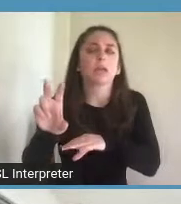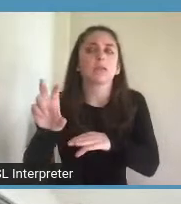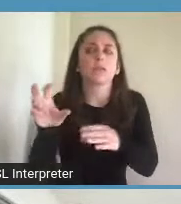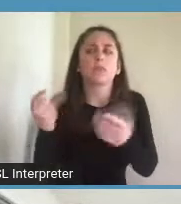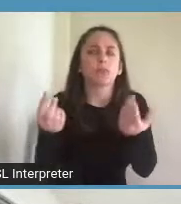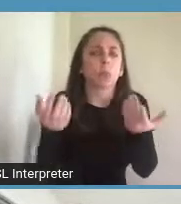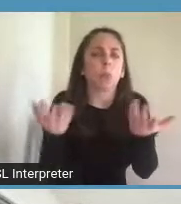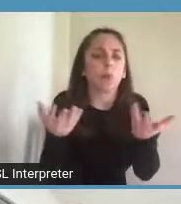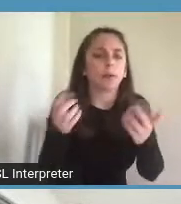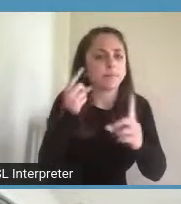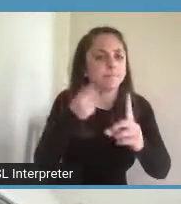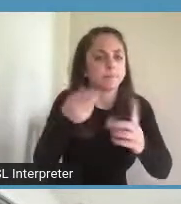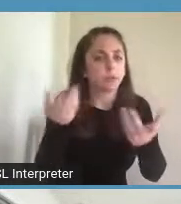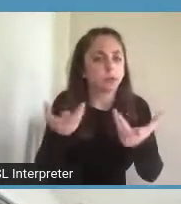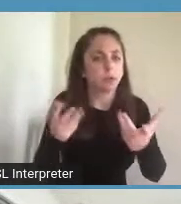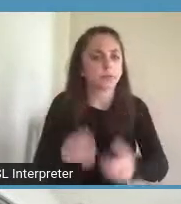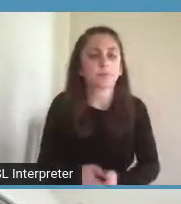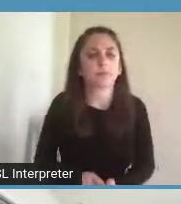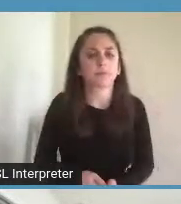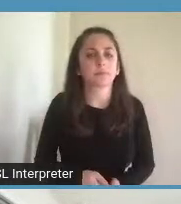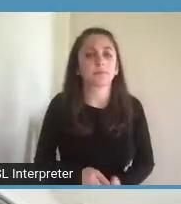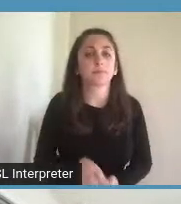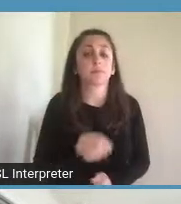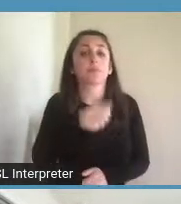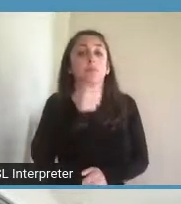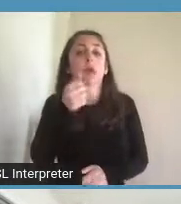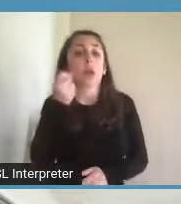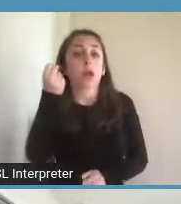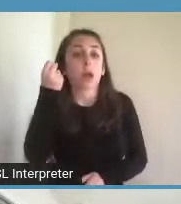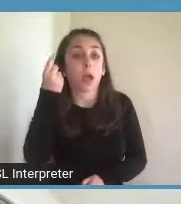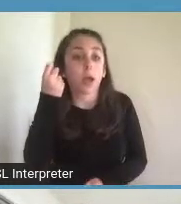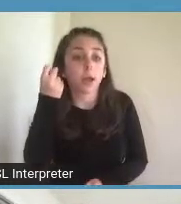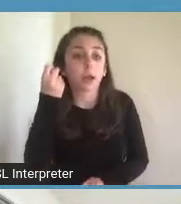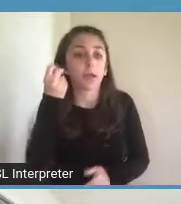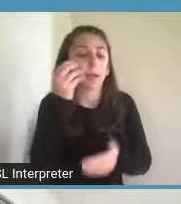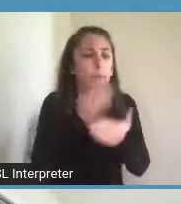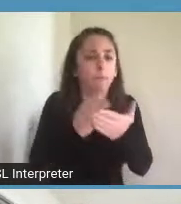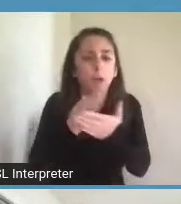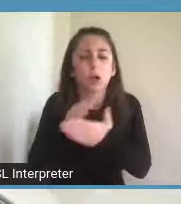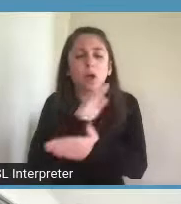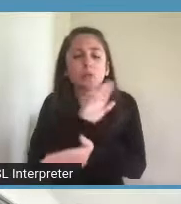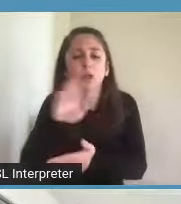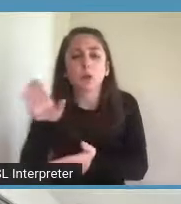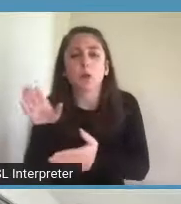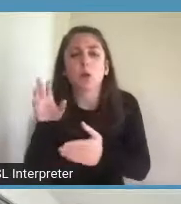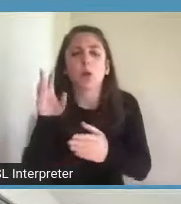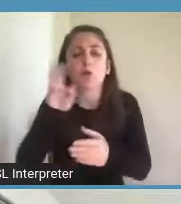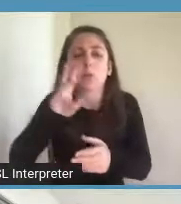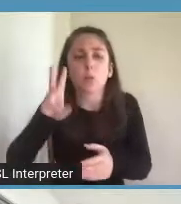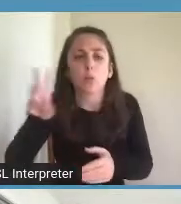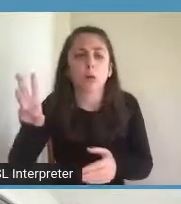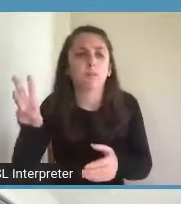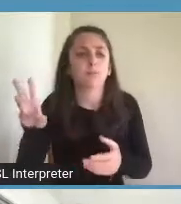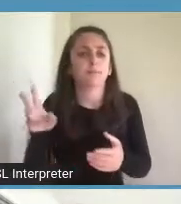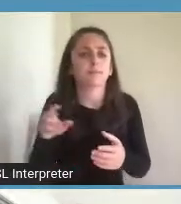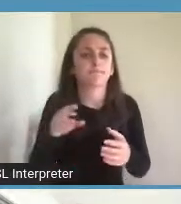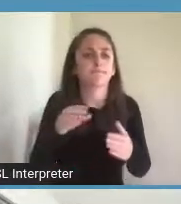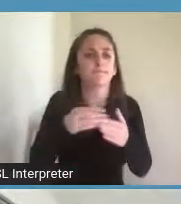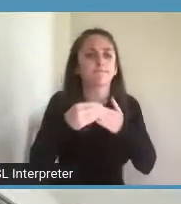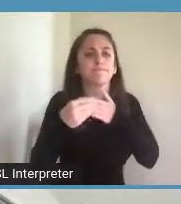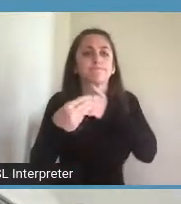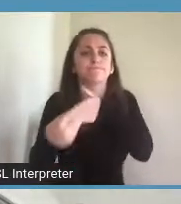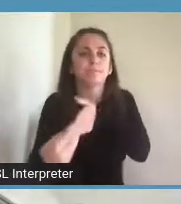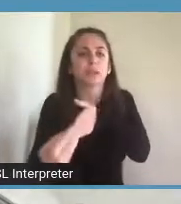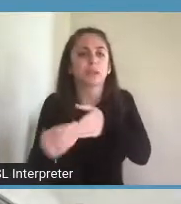Another thing you can do in Google Analytics is understand what parts of your website are leading to those conversions. Here's one where we were